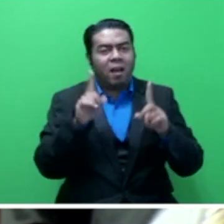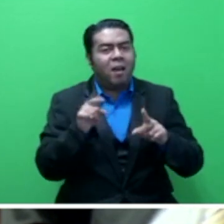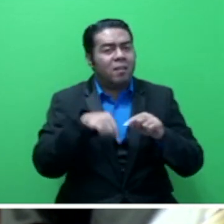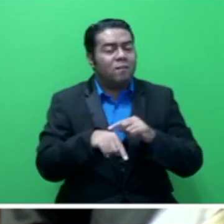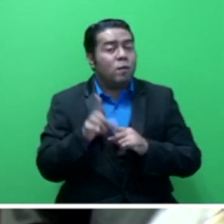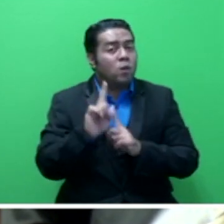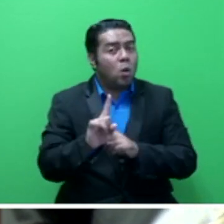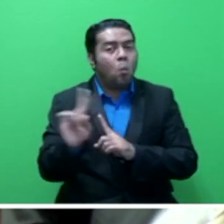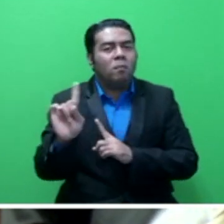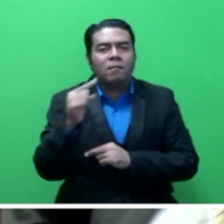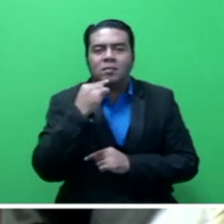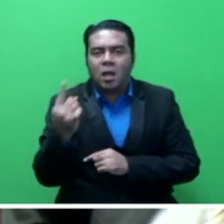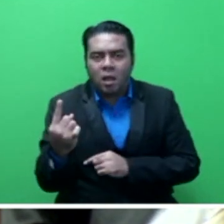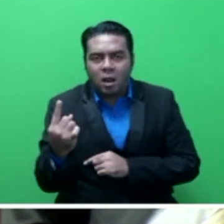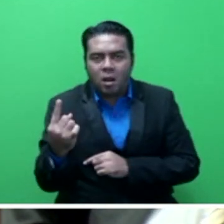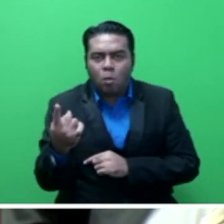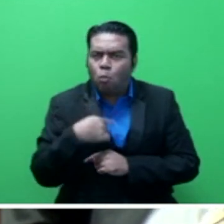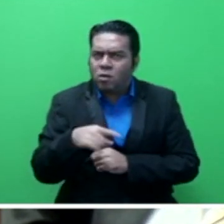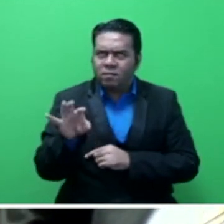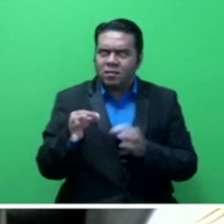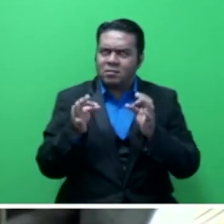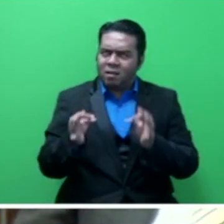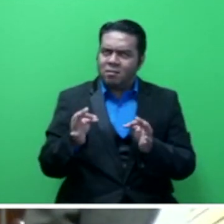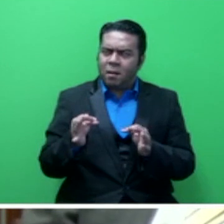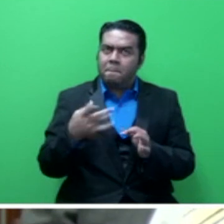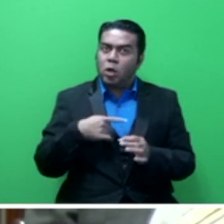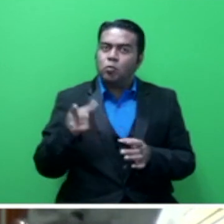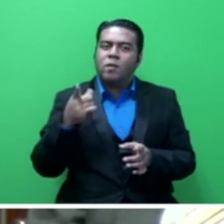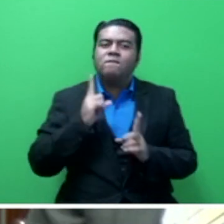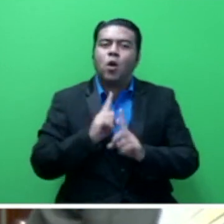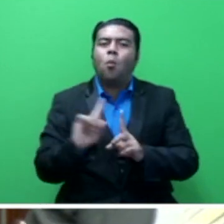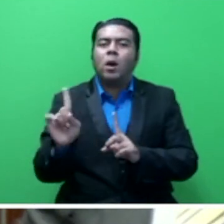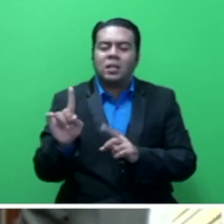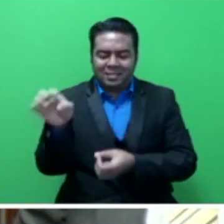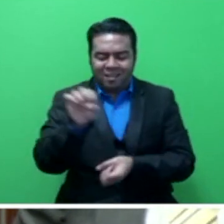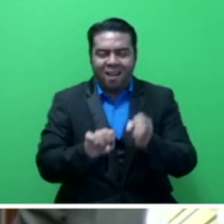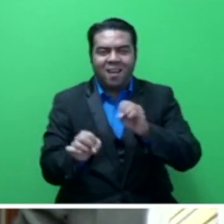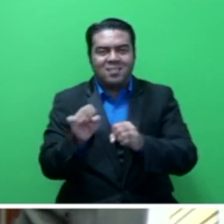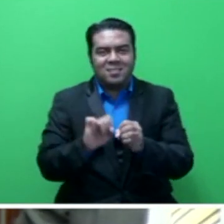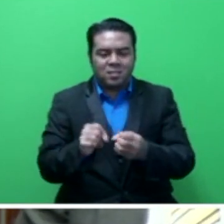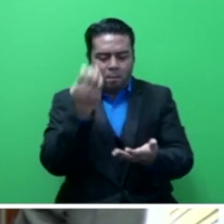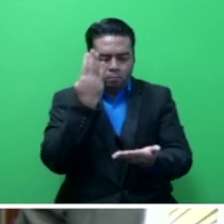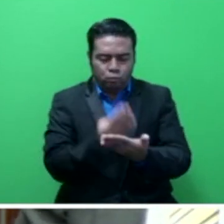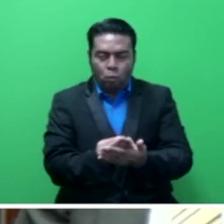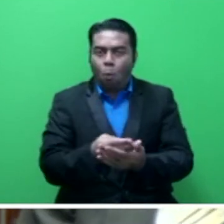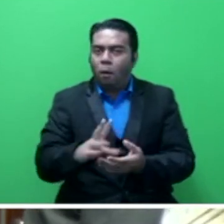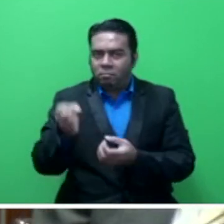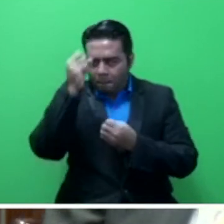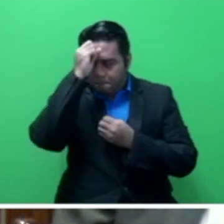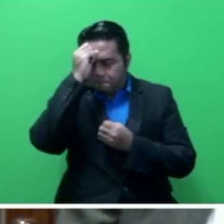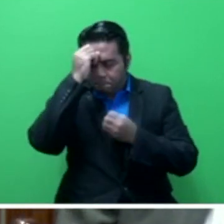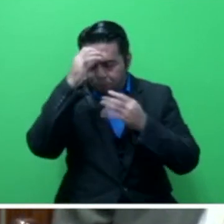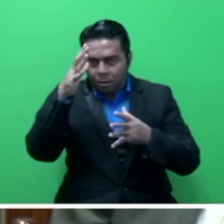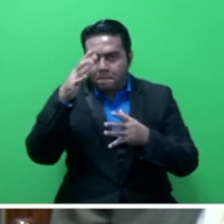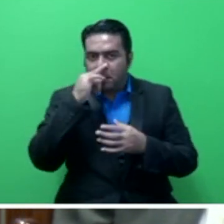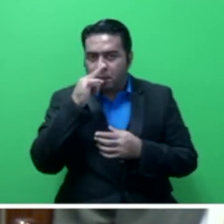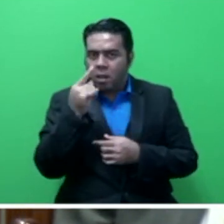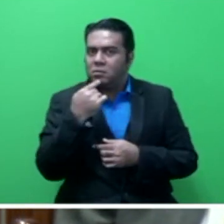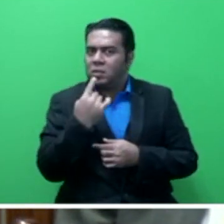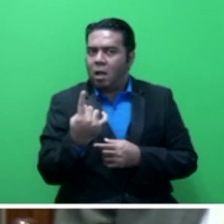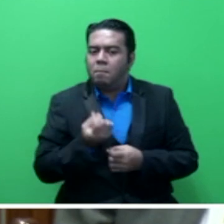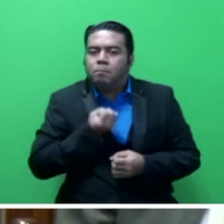said. We decided not to because we follow science. We follow what the experts are telling us. The same experts,